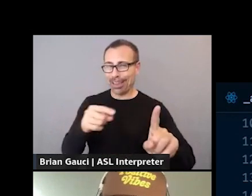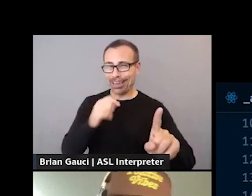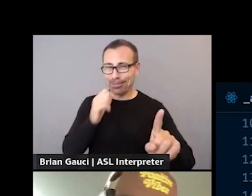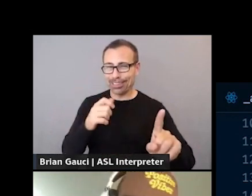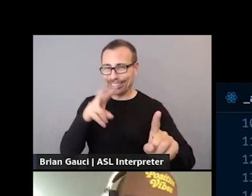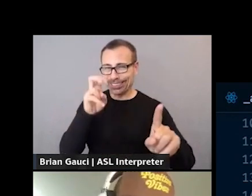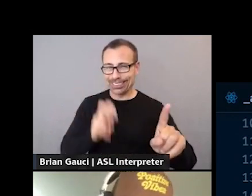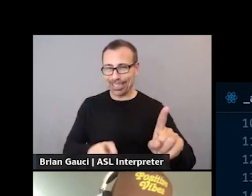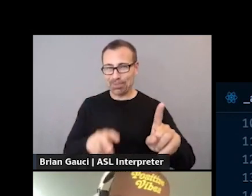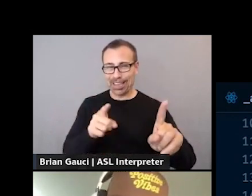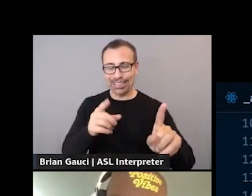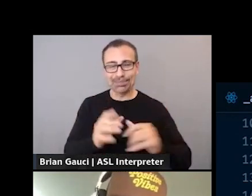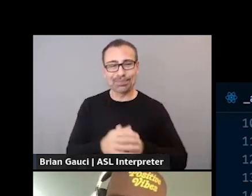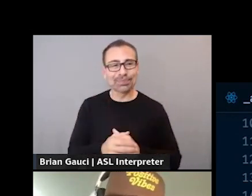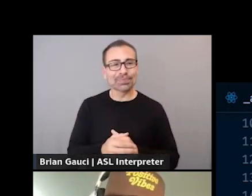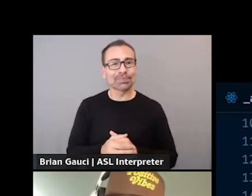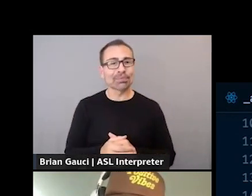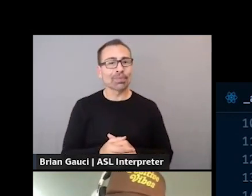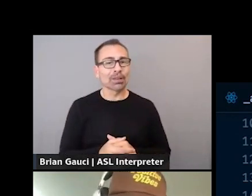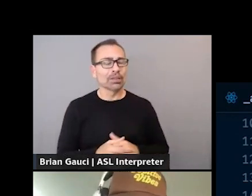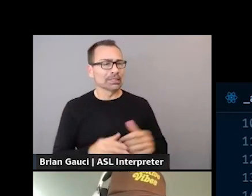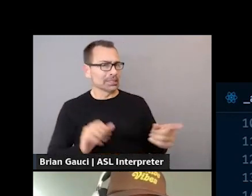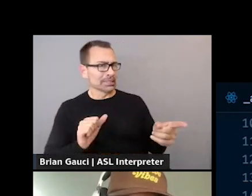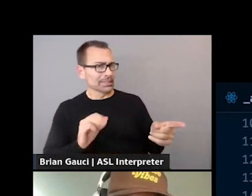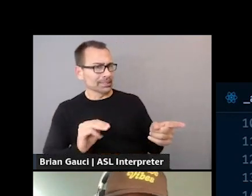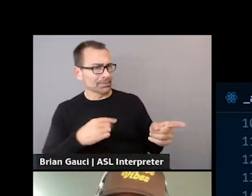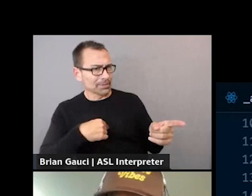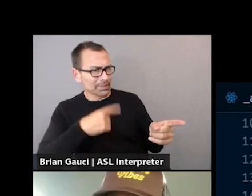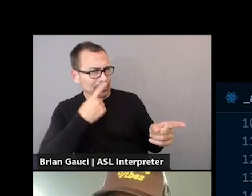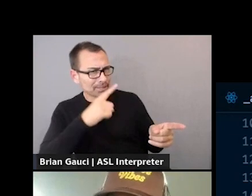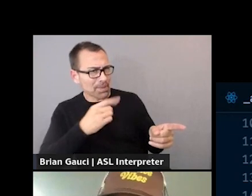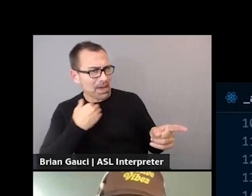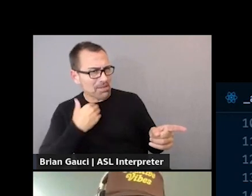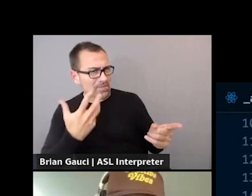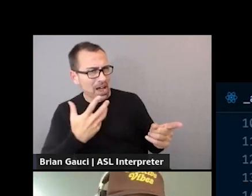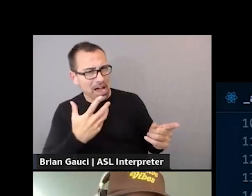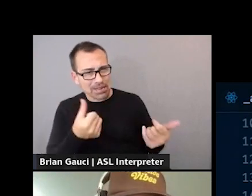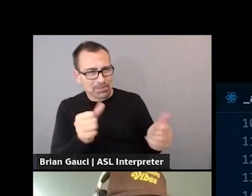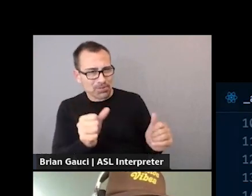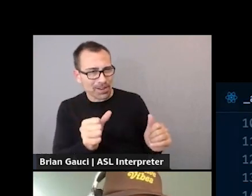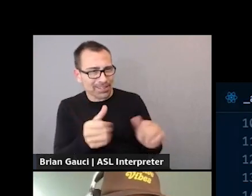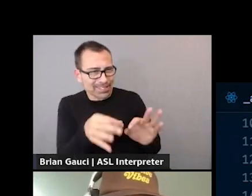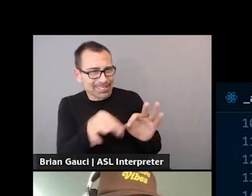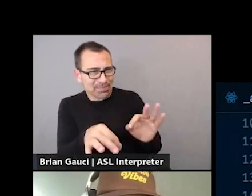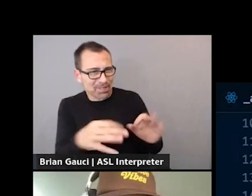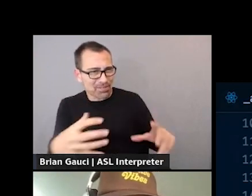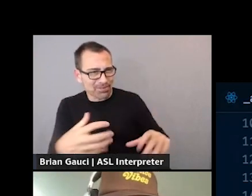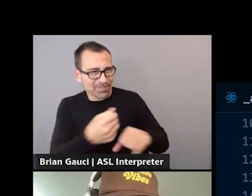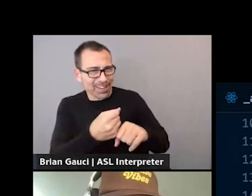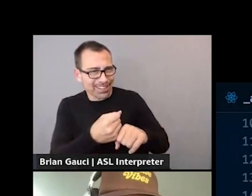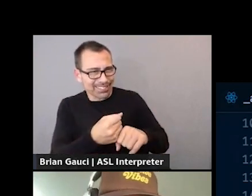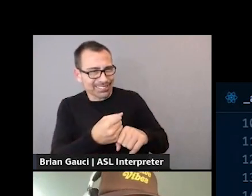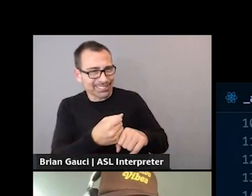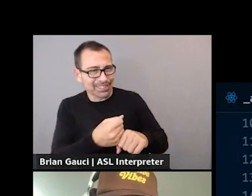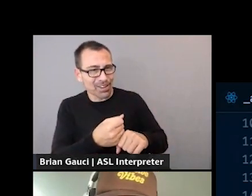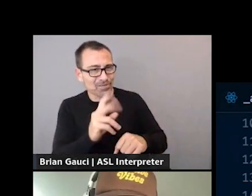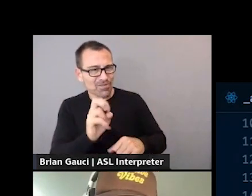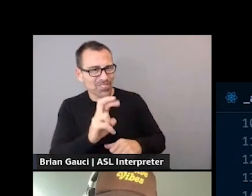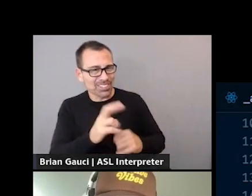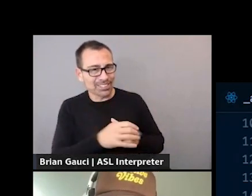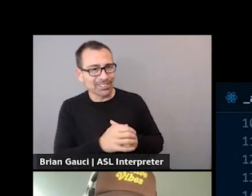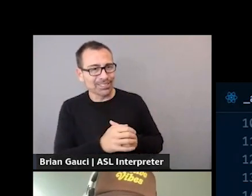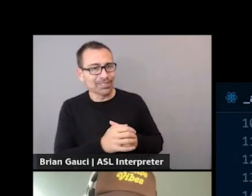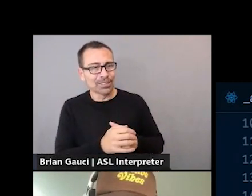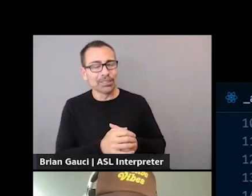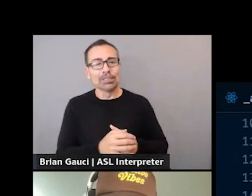Yeah. Understood. Yeah. Can I take a stab, Michael, real quick, at a very simplified version? You can